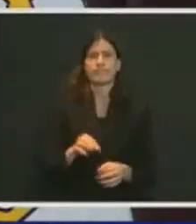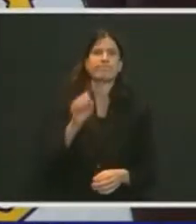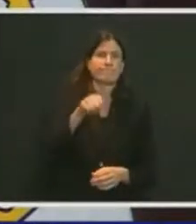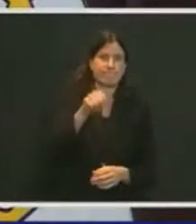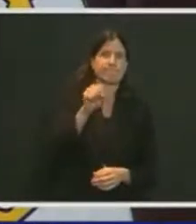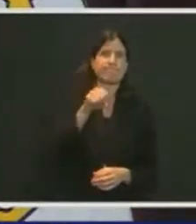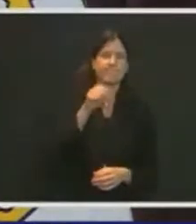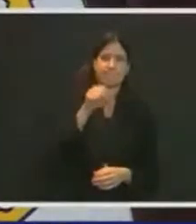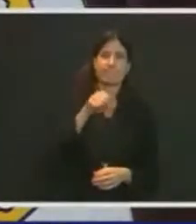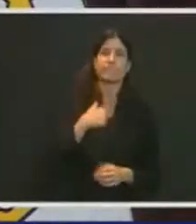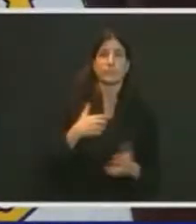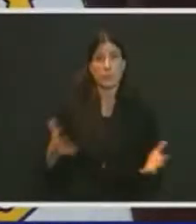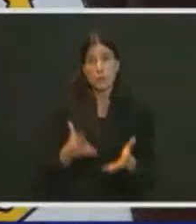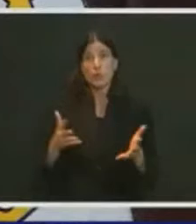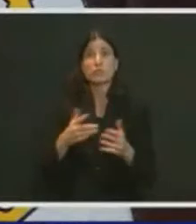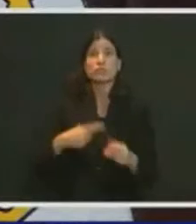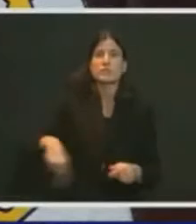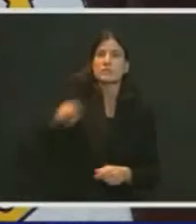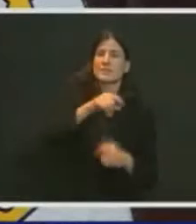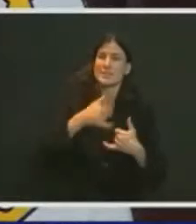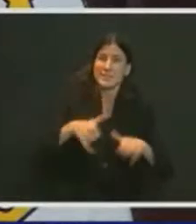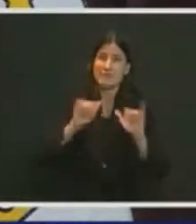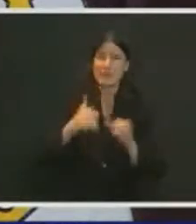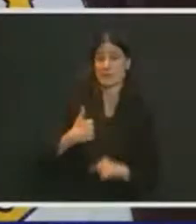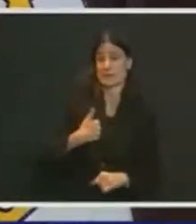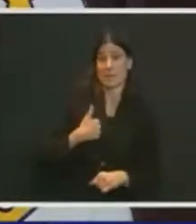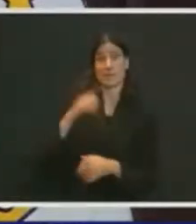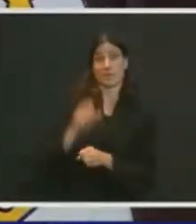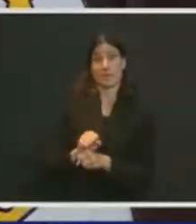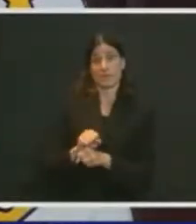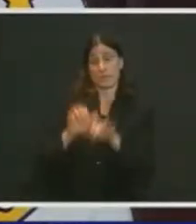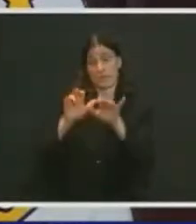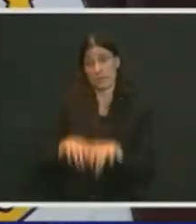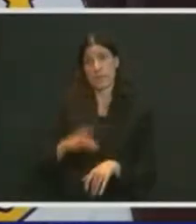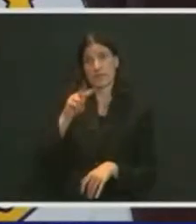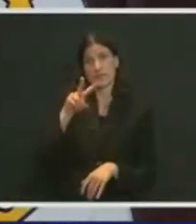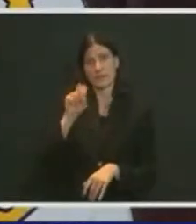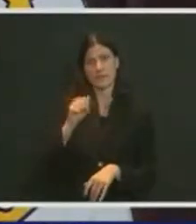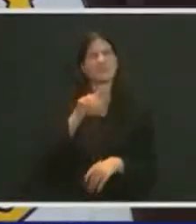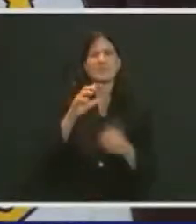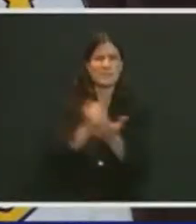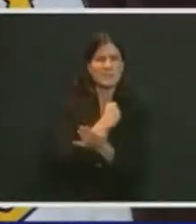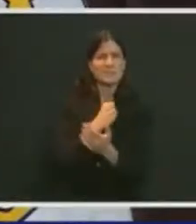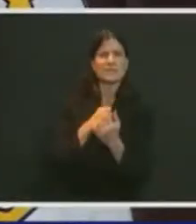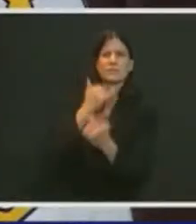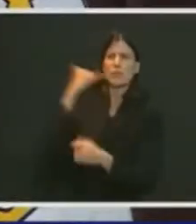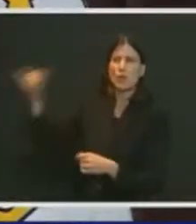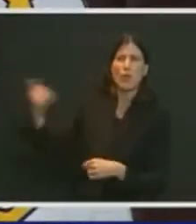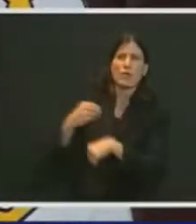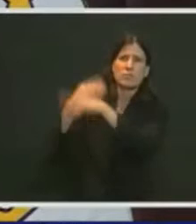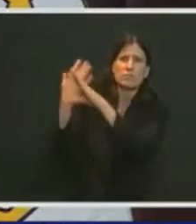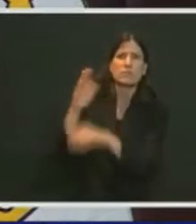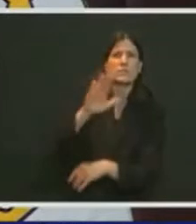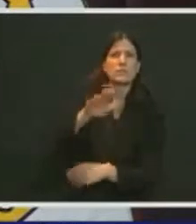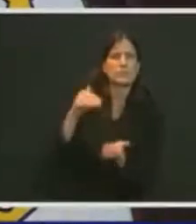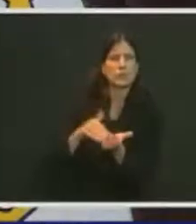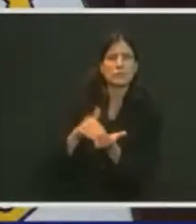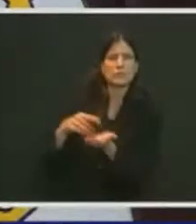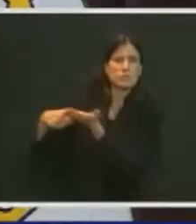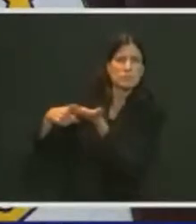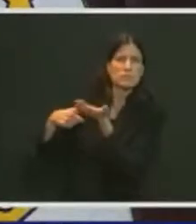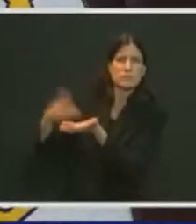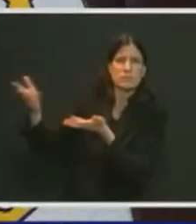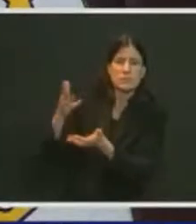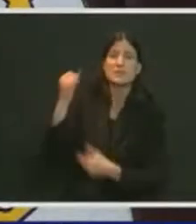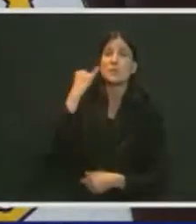care provider community that we have. This creates an opportunity that if someone does not have a primary care provider,